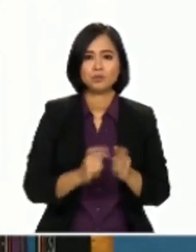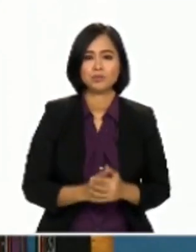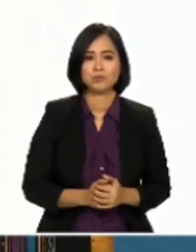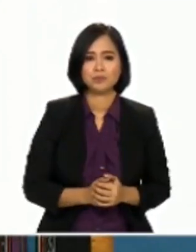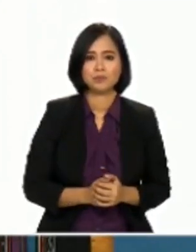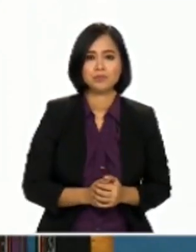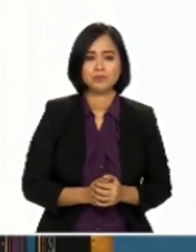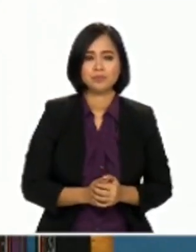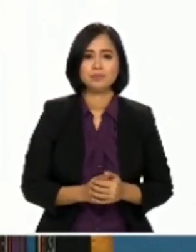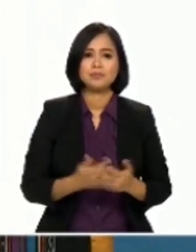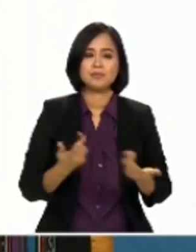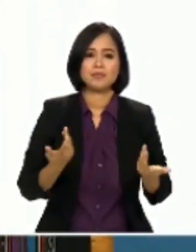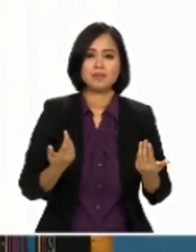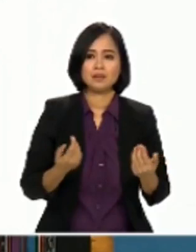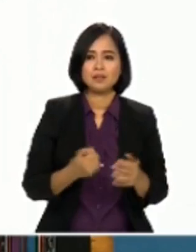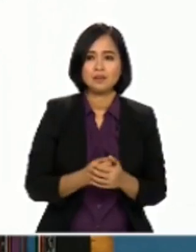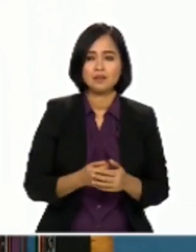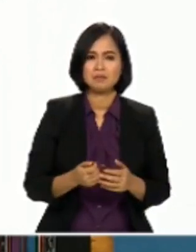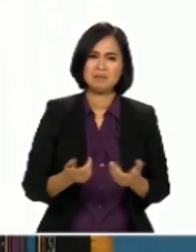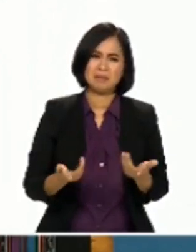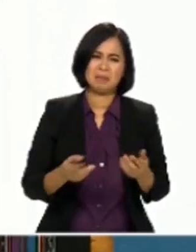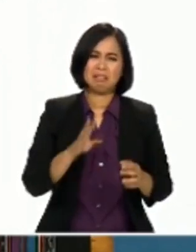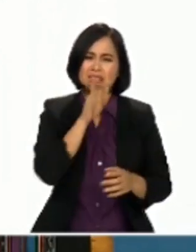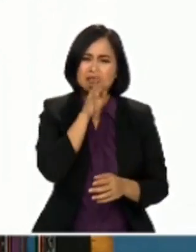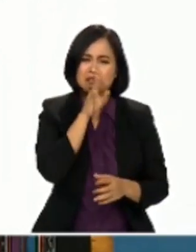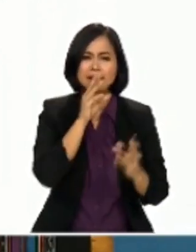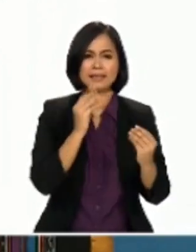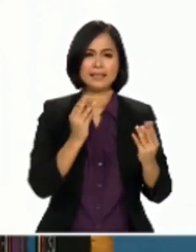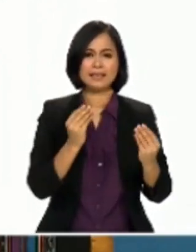act too little,